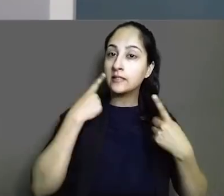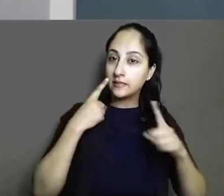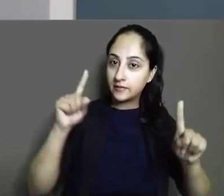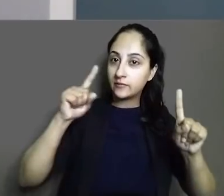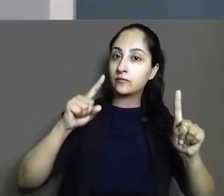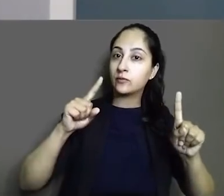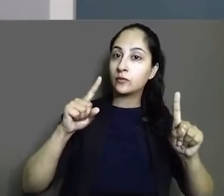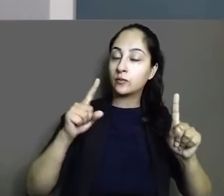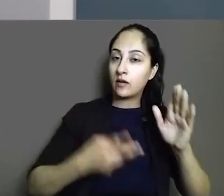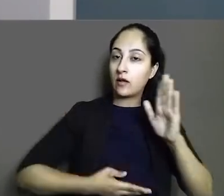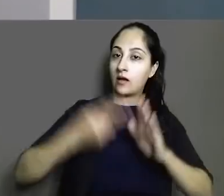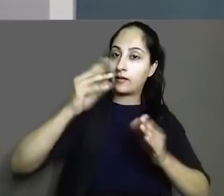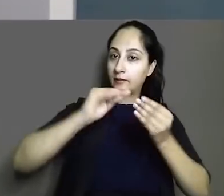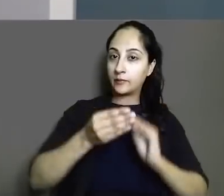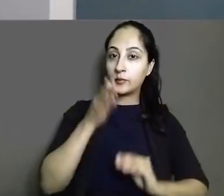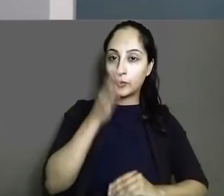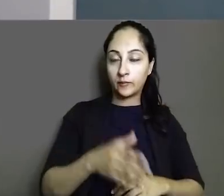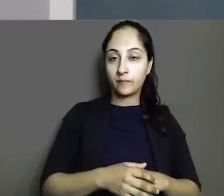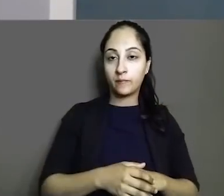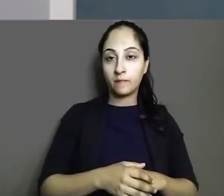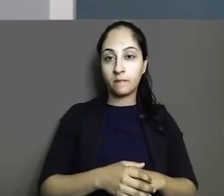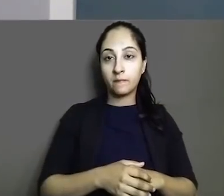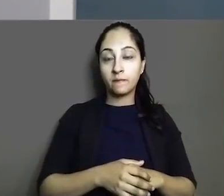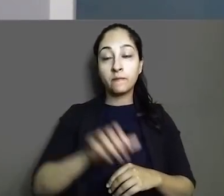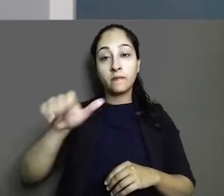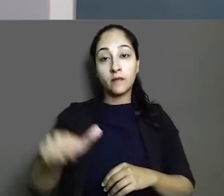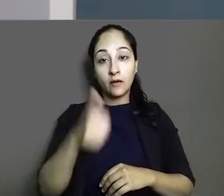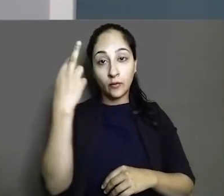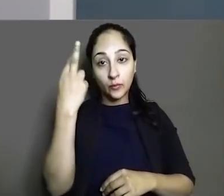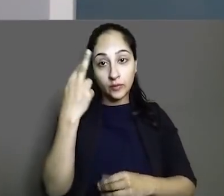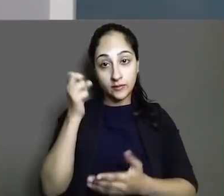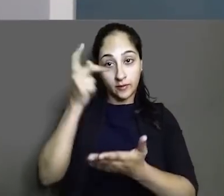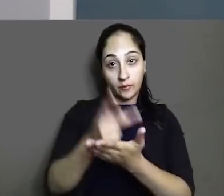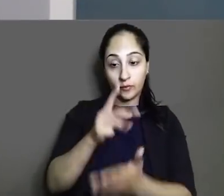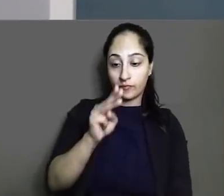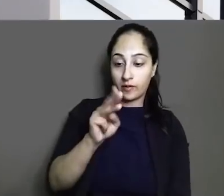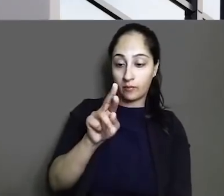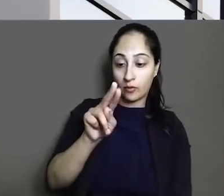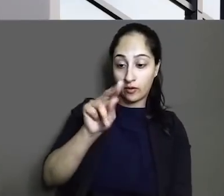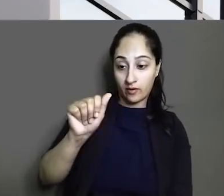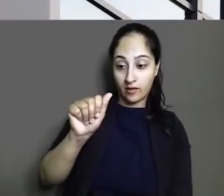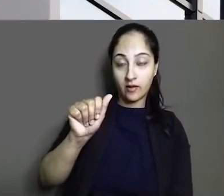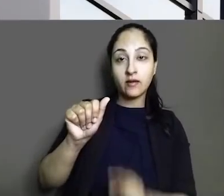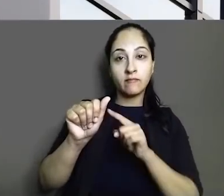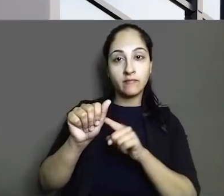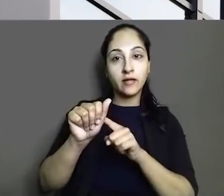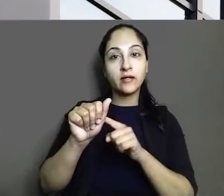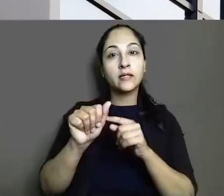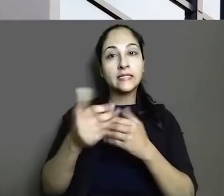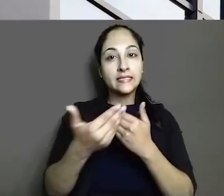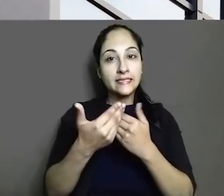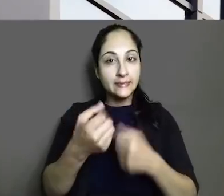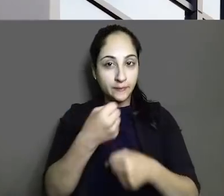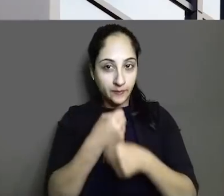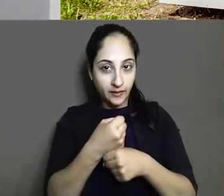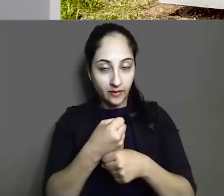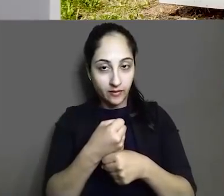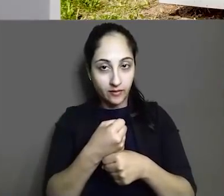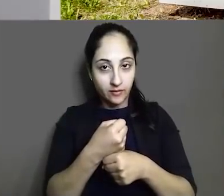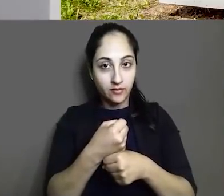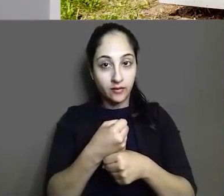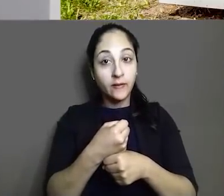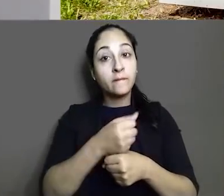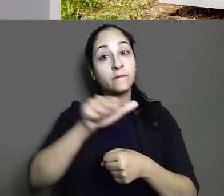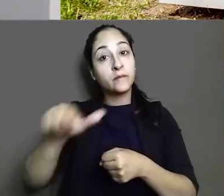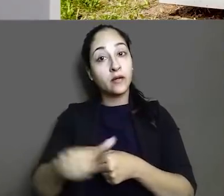viral vaccines, viral vector vaccines that we may see added as the next tools in the toolbox are the AstraZeneca vaccine and the Johnson &